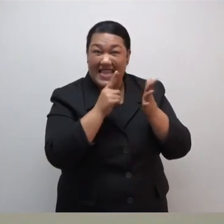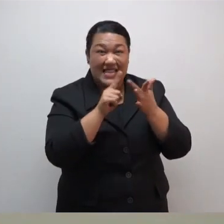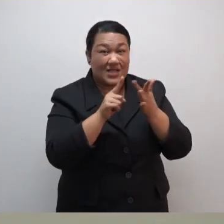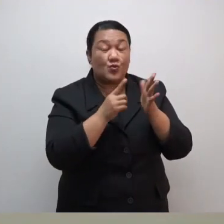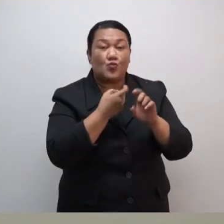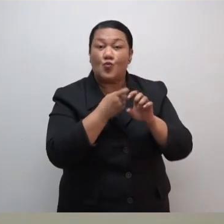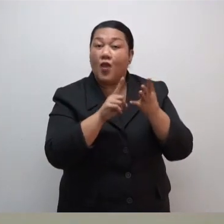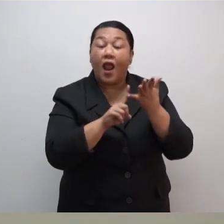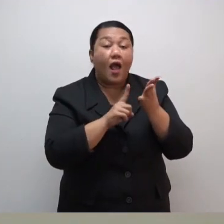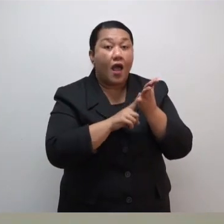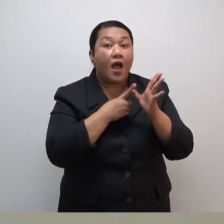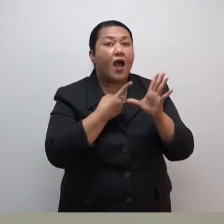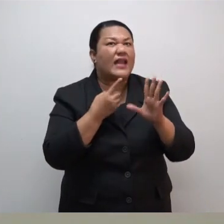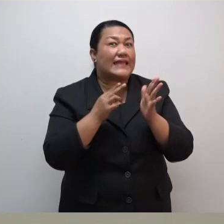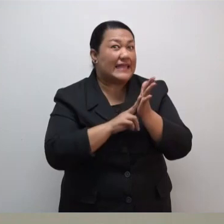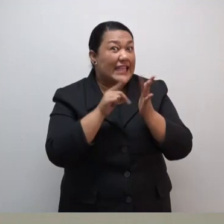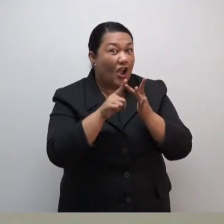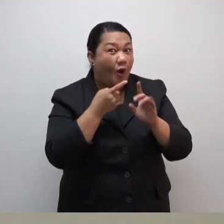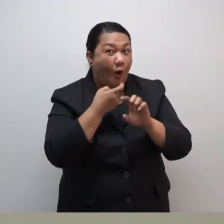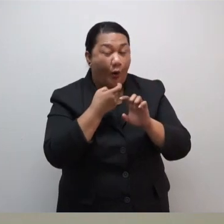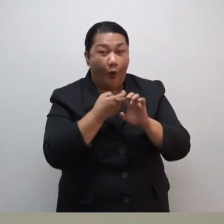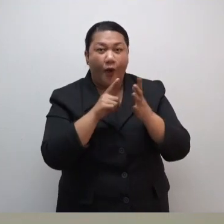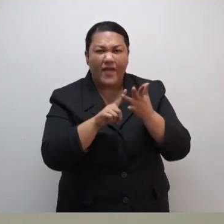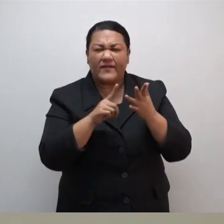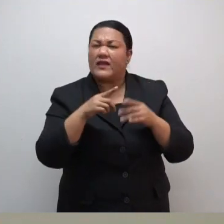as Nico Nawai Kula under the